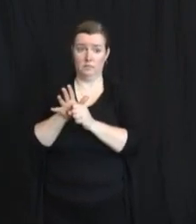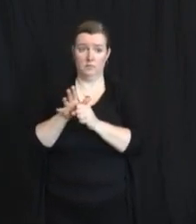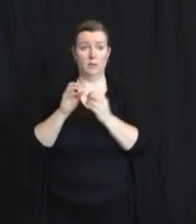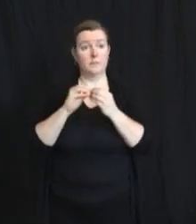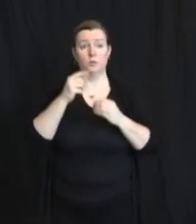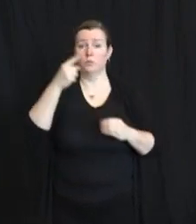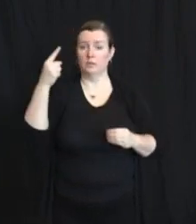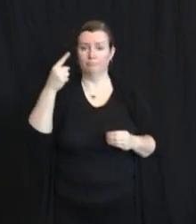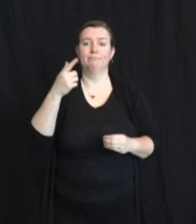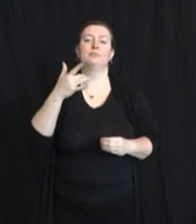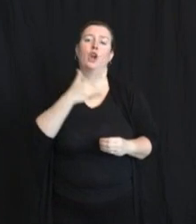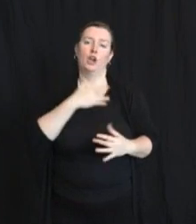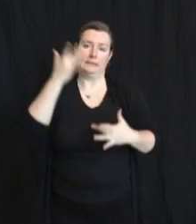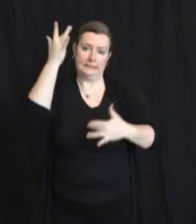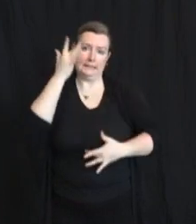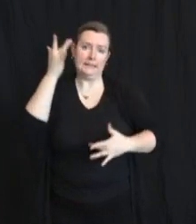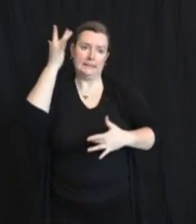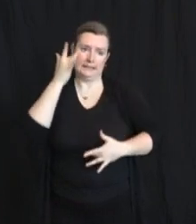60%.